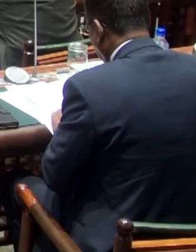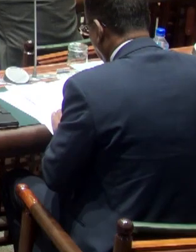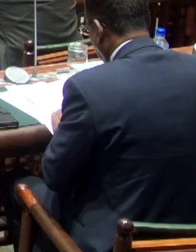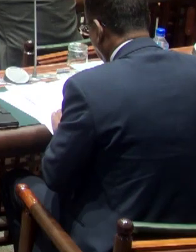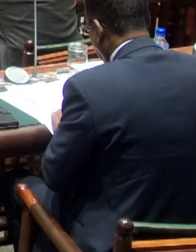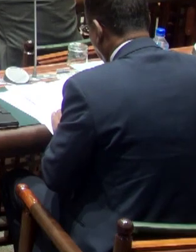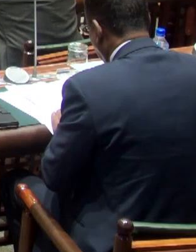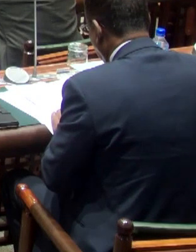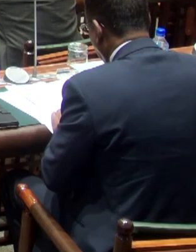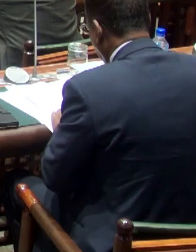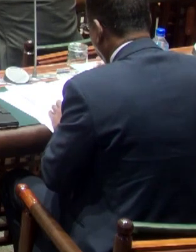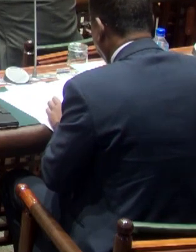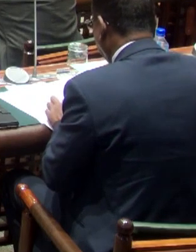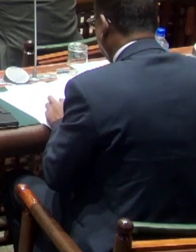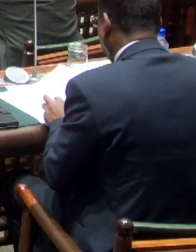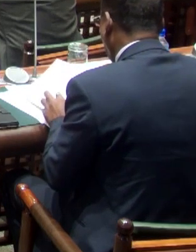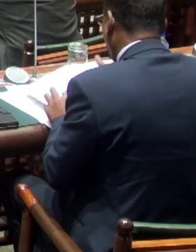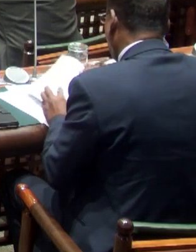Thank you, sir.